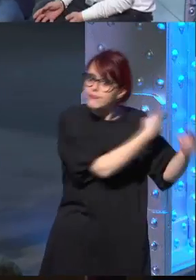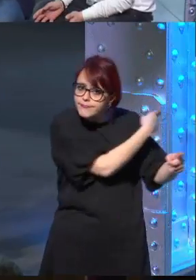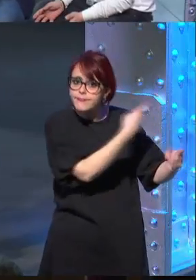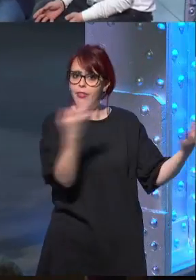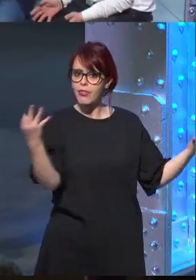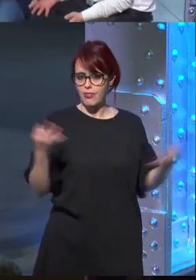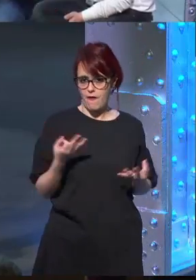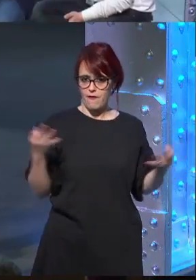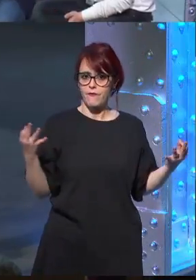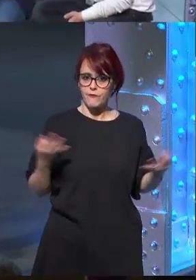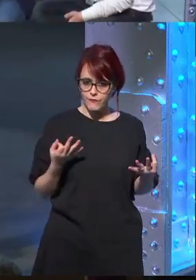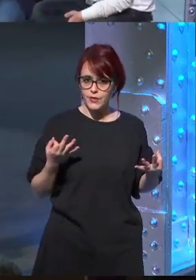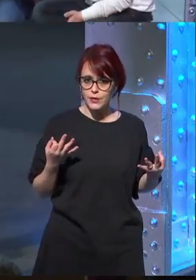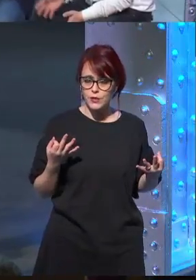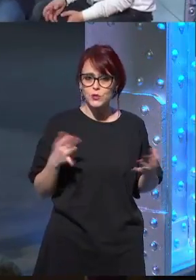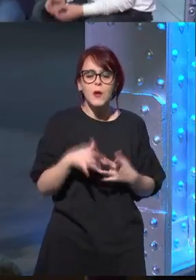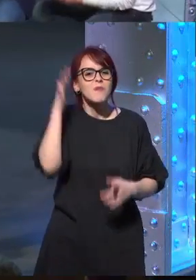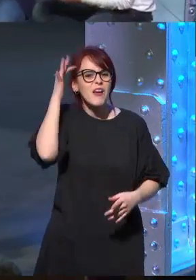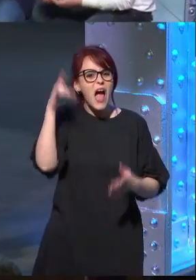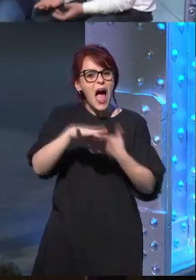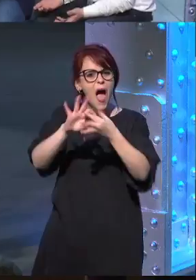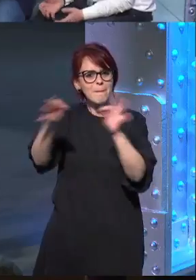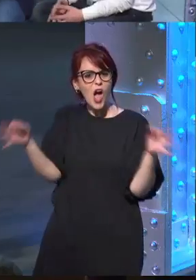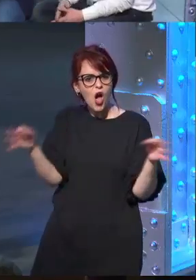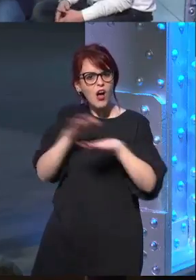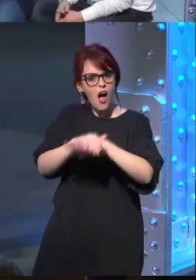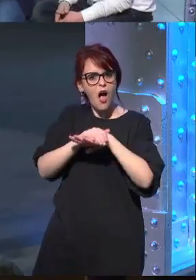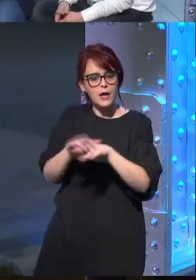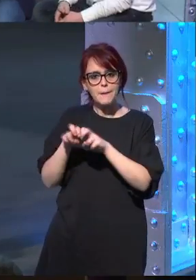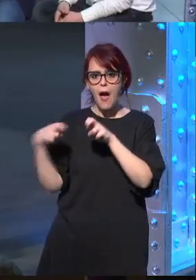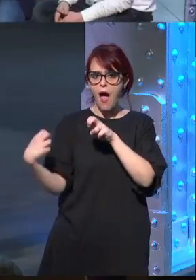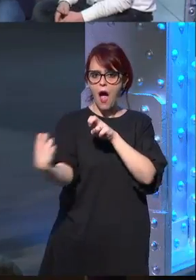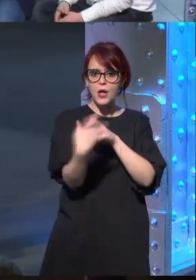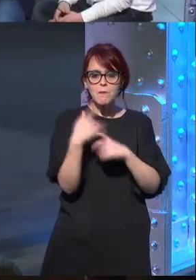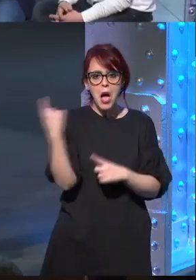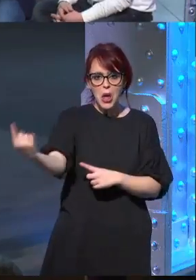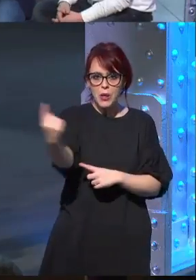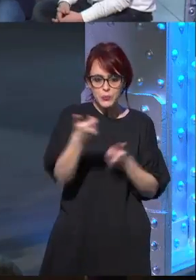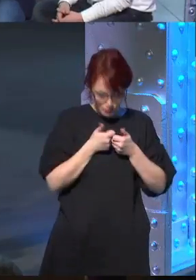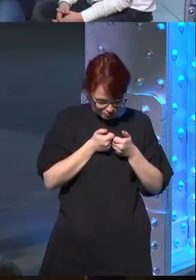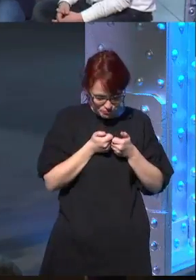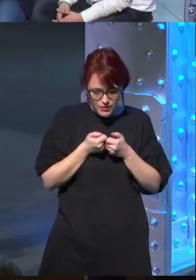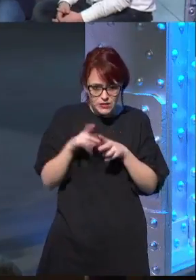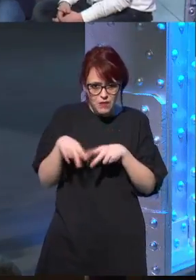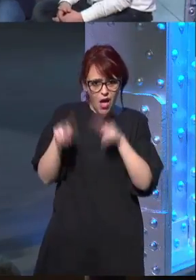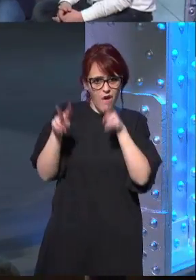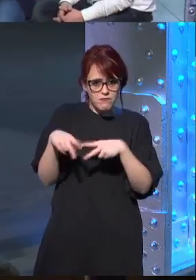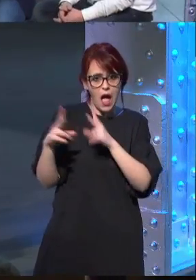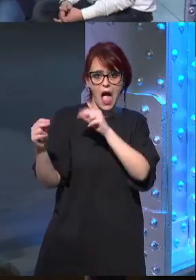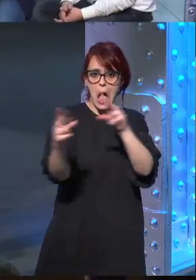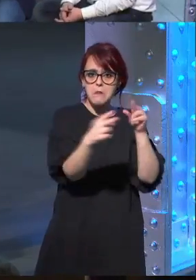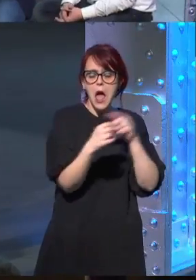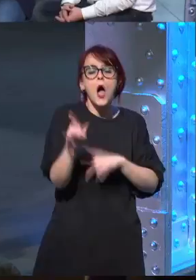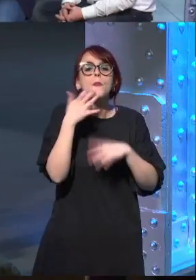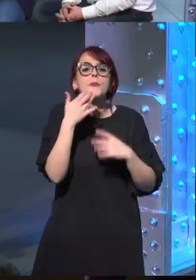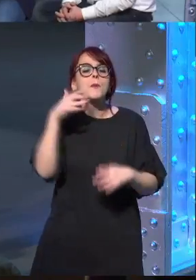We need to admit that we're addicted. But Marta, Manuela, do you find it weird to be with your friends, each of you